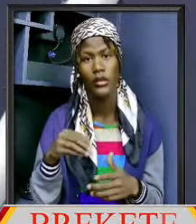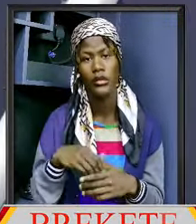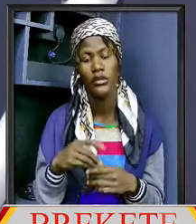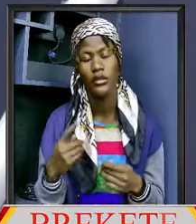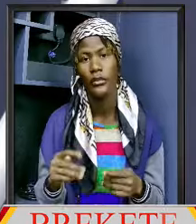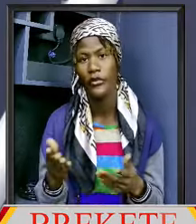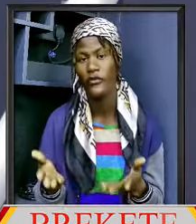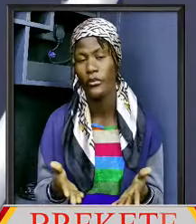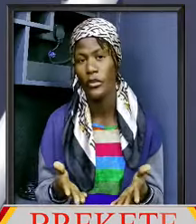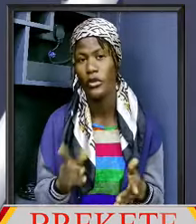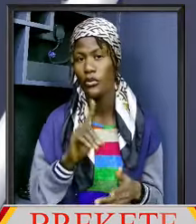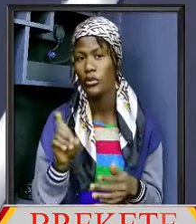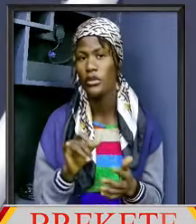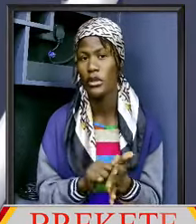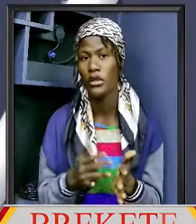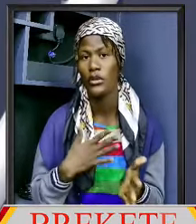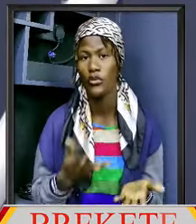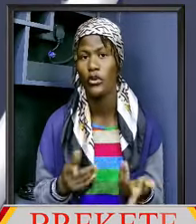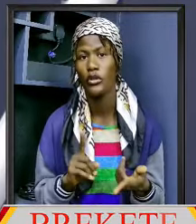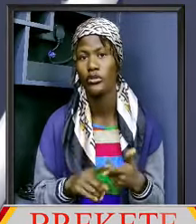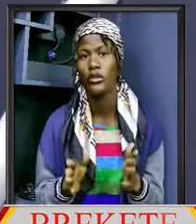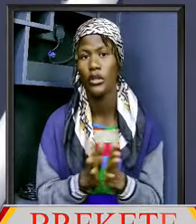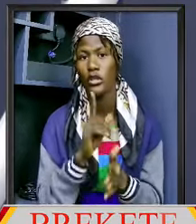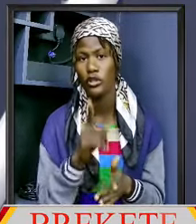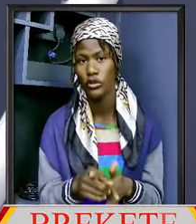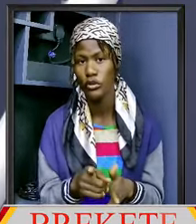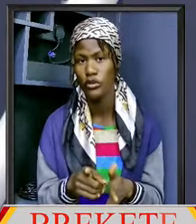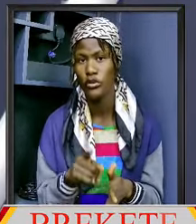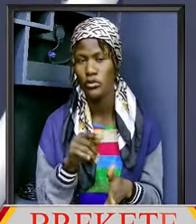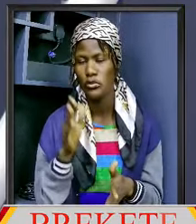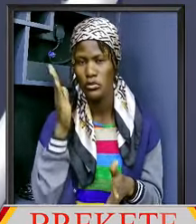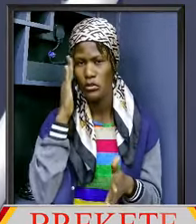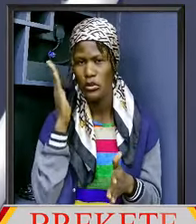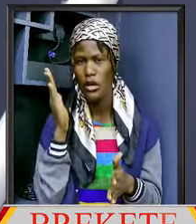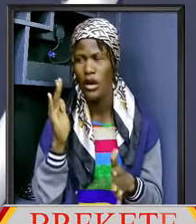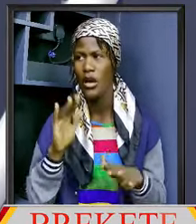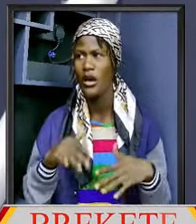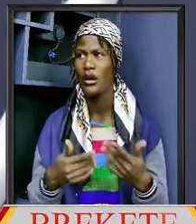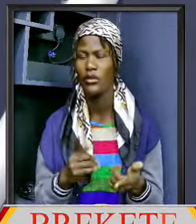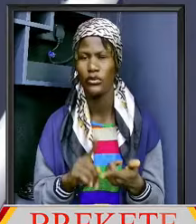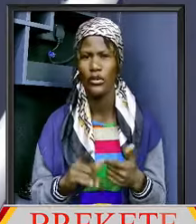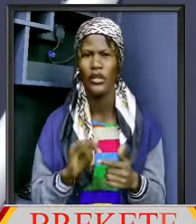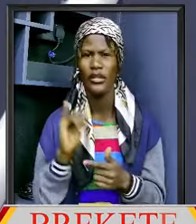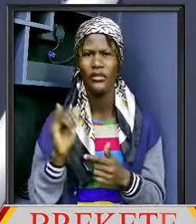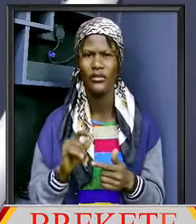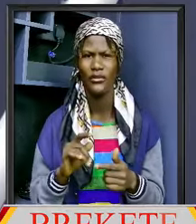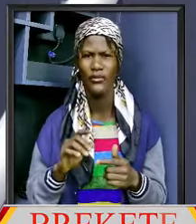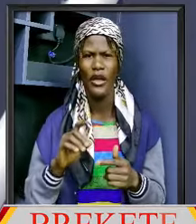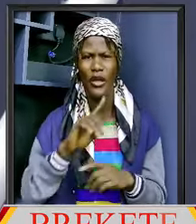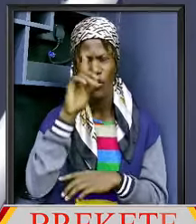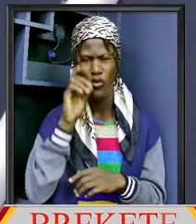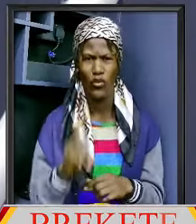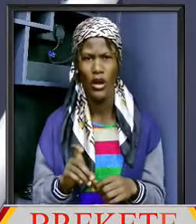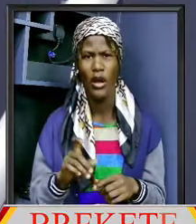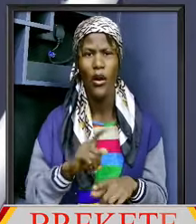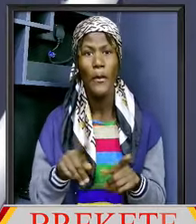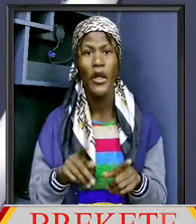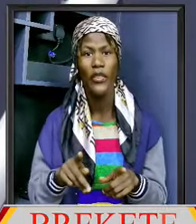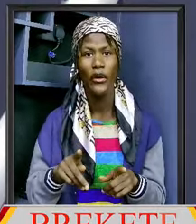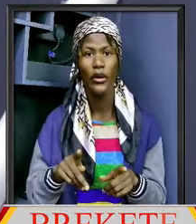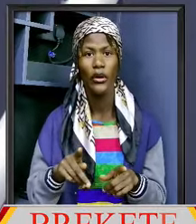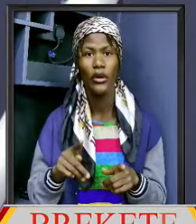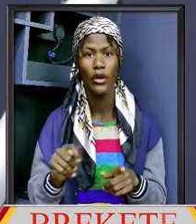The question I want to ask you is: una know how to identify quacks, but the public need to know how them go